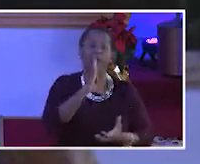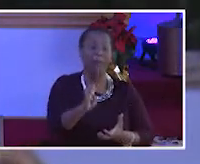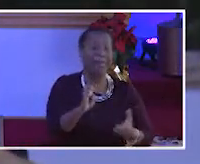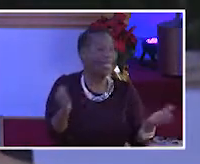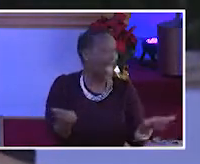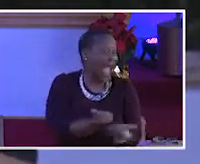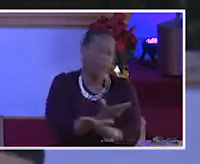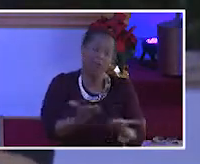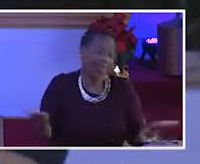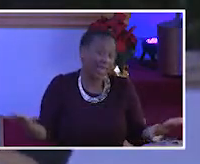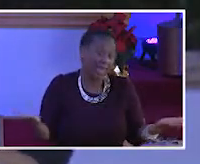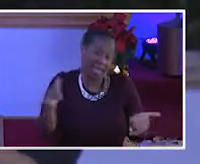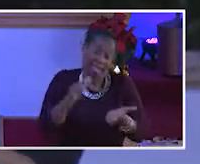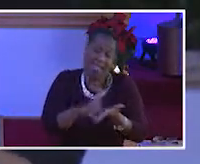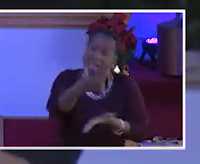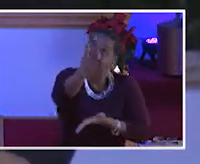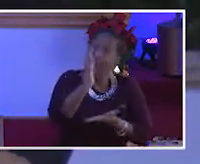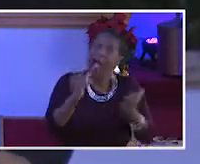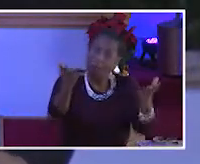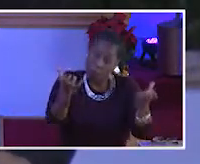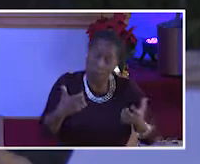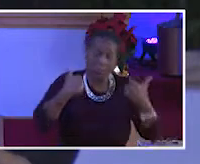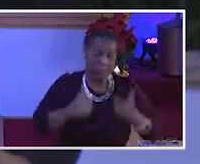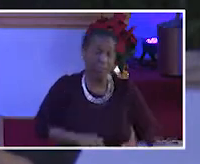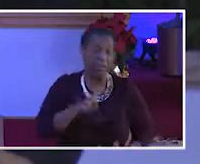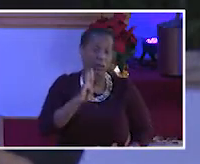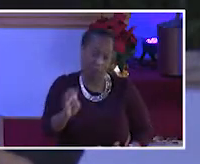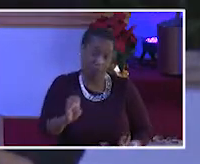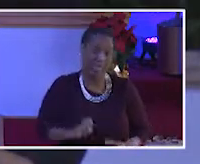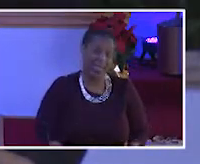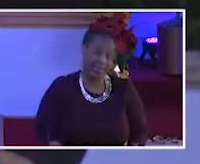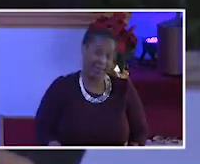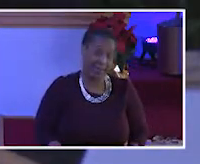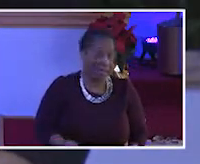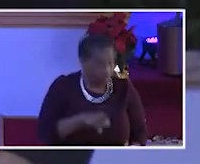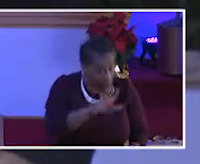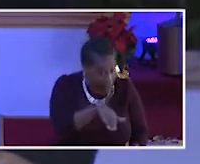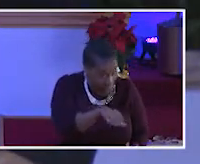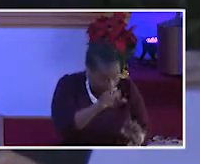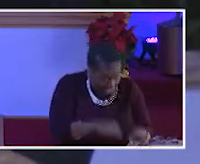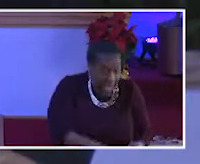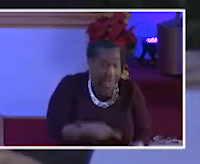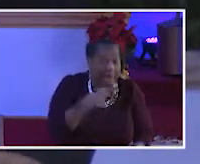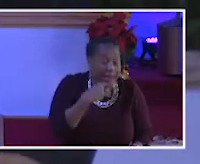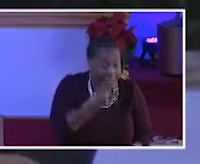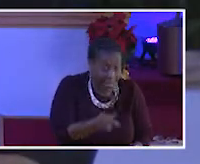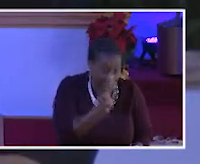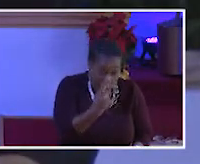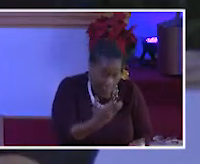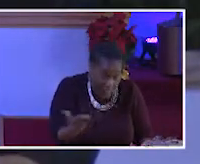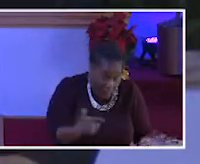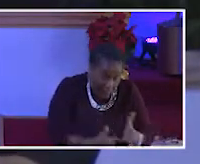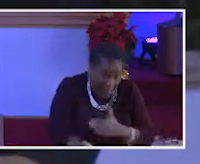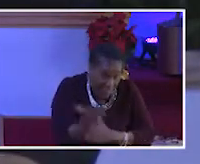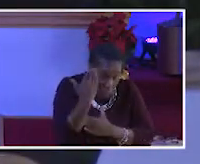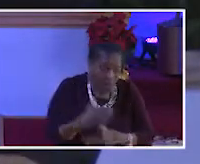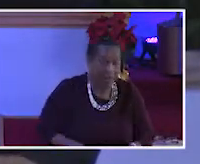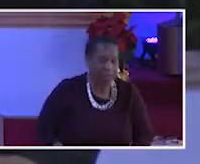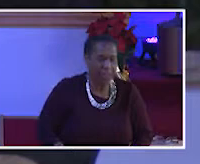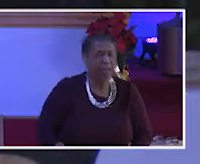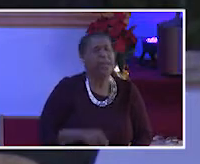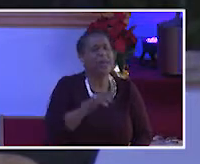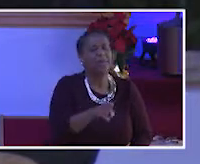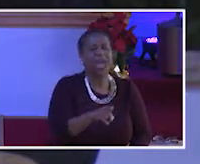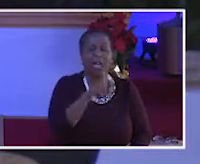everything that God wants me to be. And beloved, can I just put you on blast this morning that ought